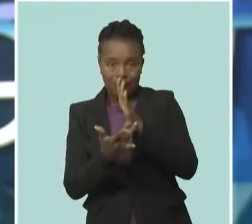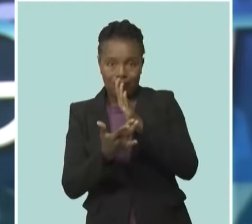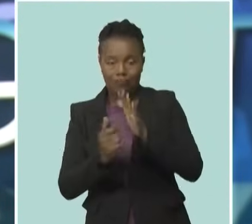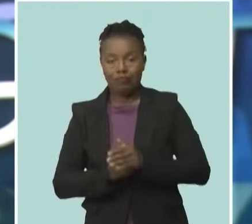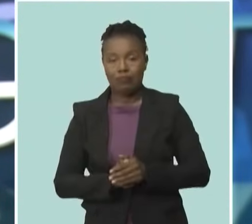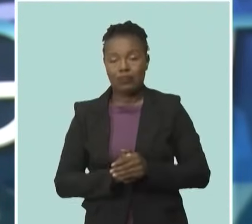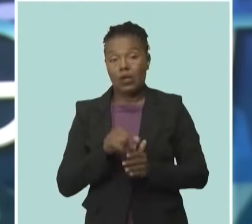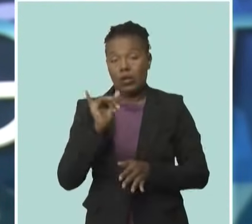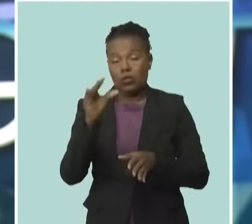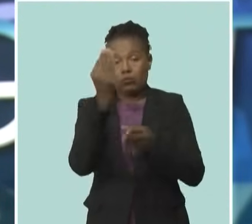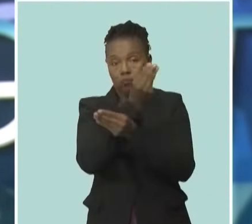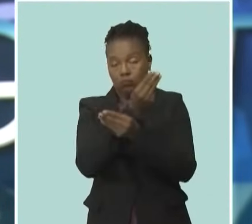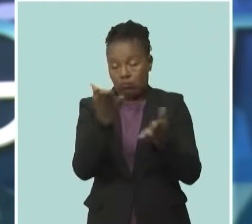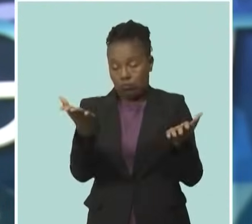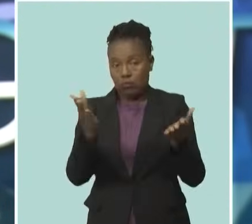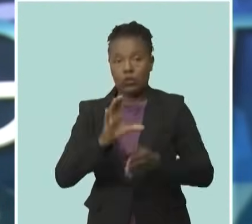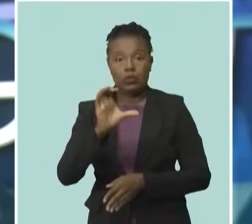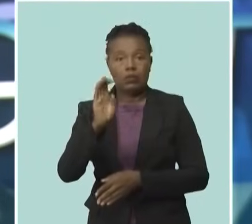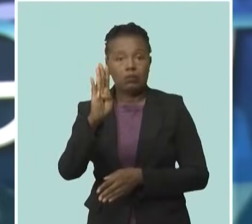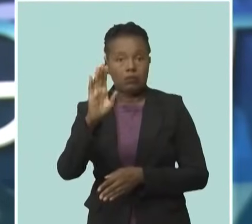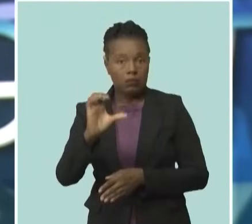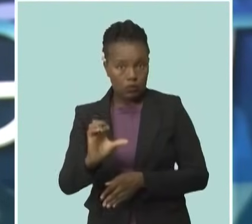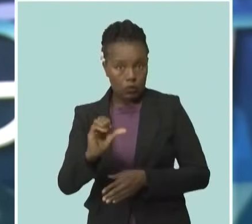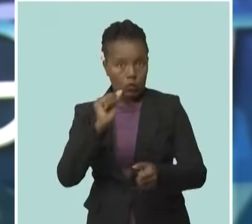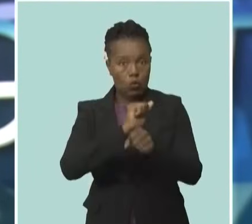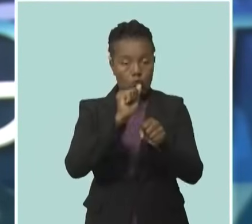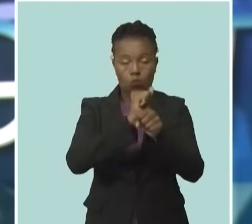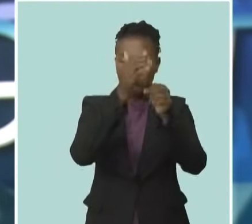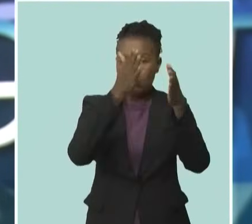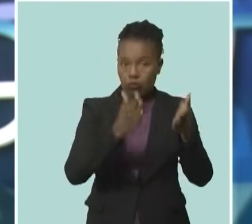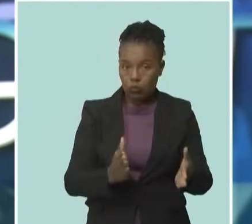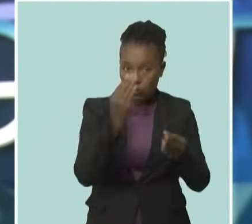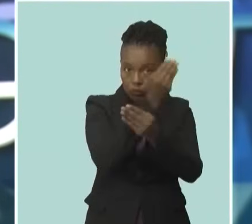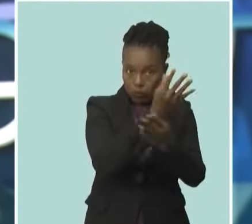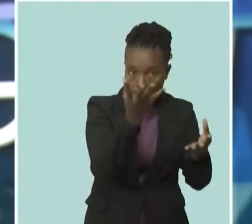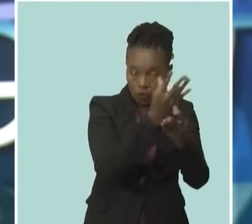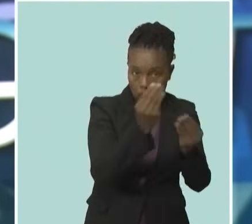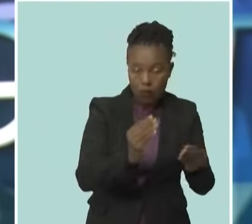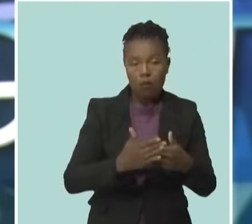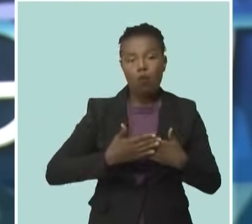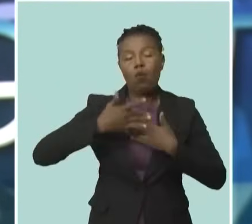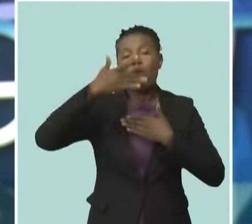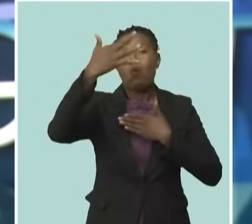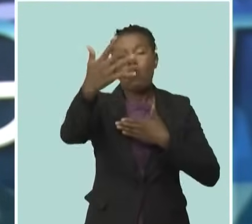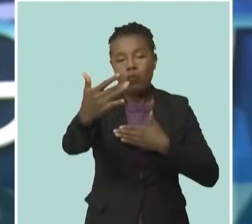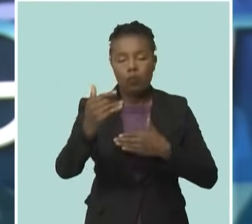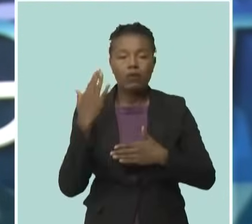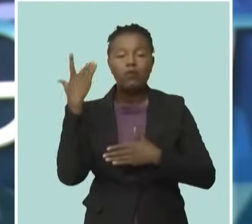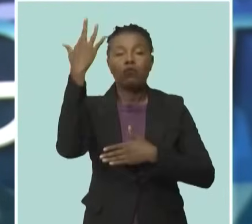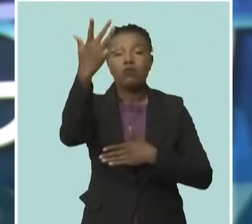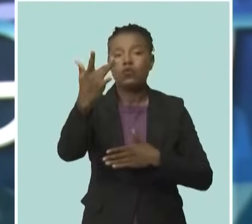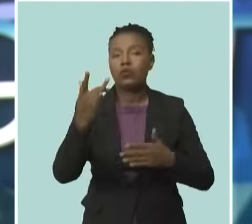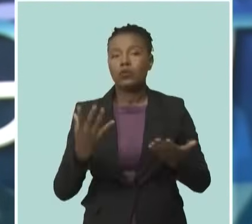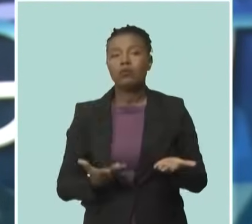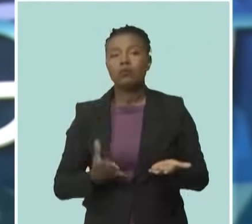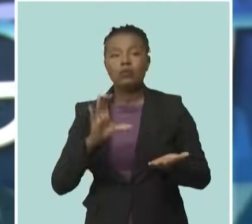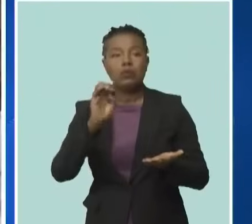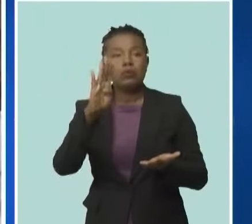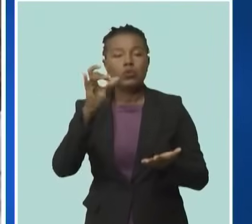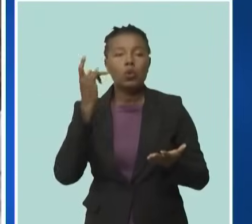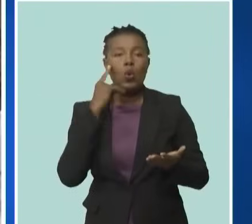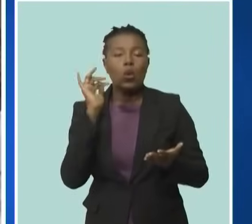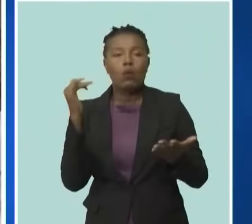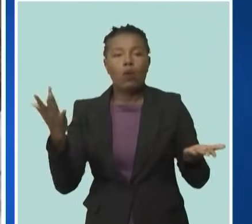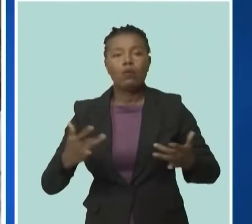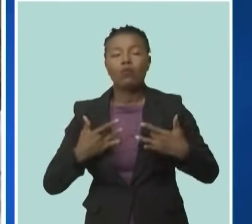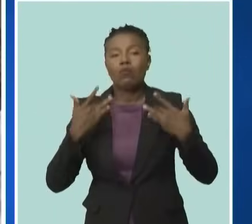this message to CBC workers during a general meeting to update them on the way forward for the state-owned corporation. We're still